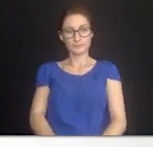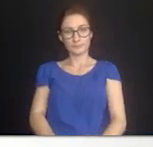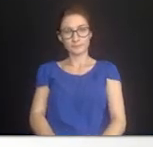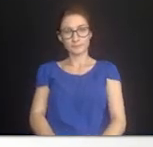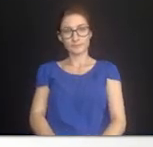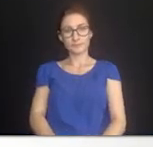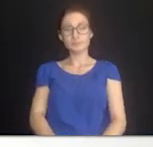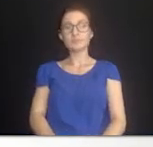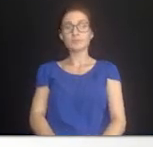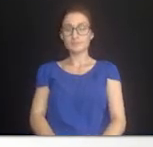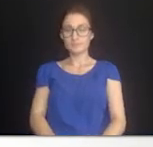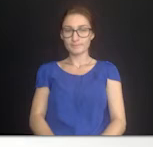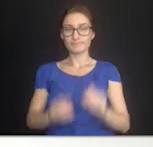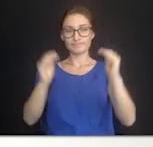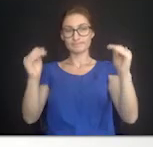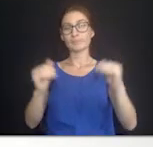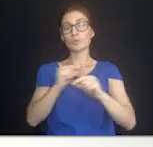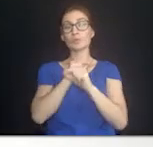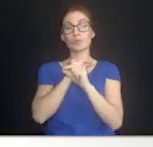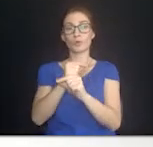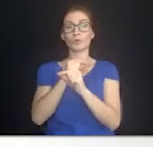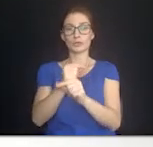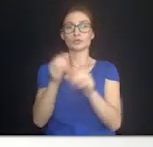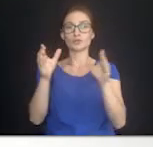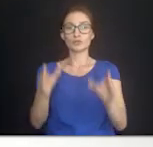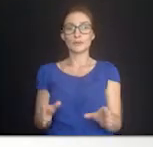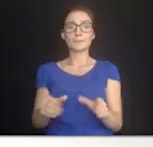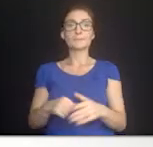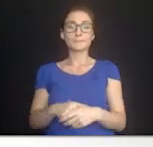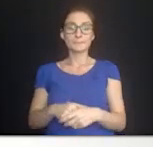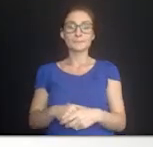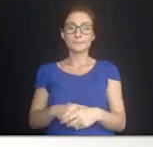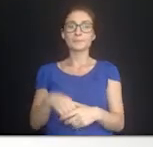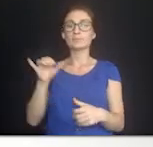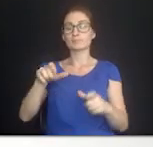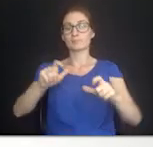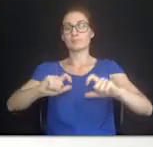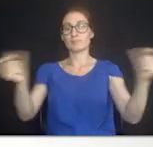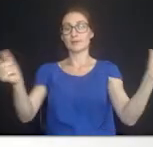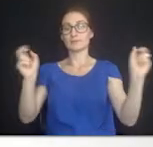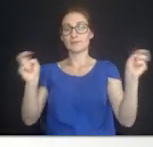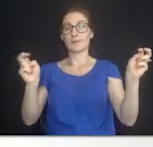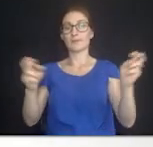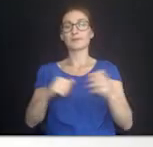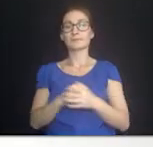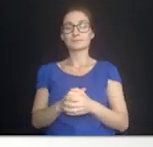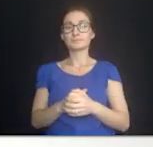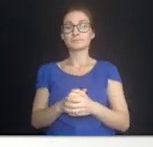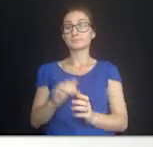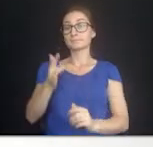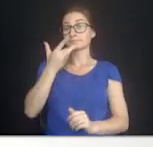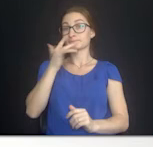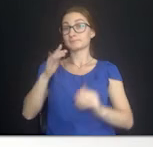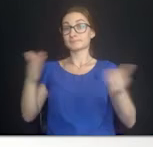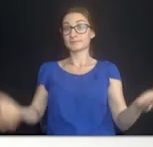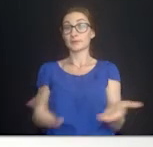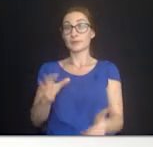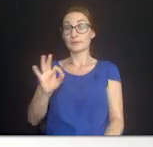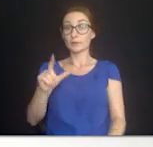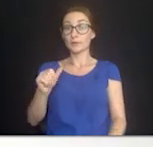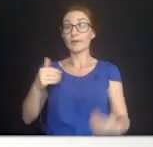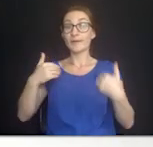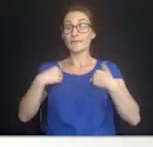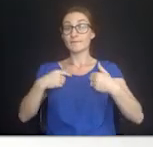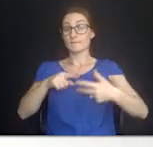So guardianship. Guardianship is another huge one, and there is, fortunately, in the state of Florida, a third kind of guardianship